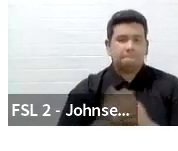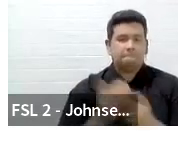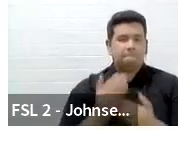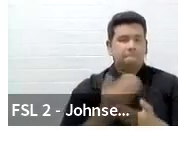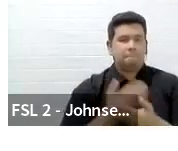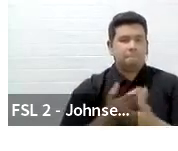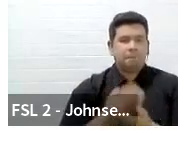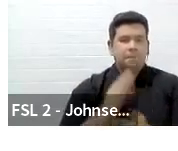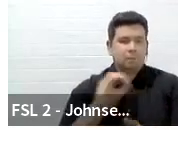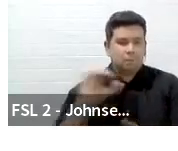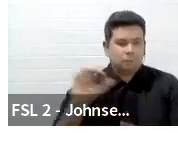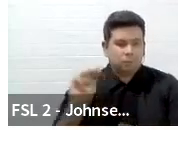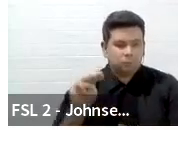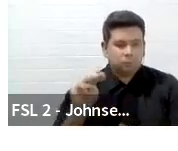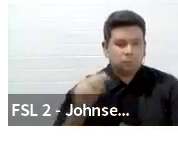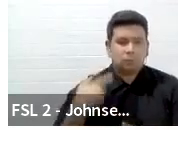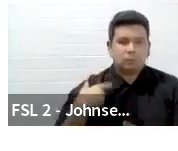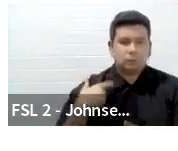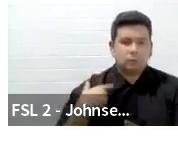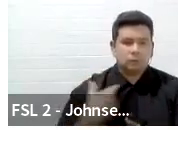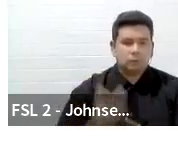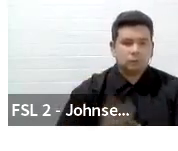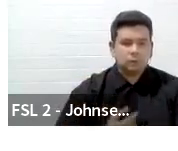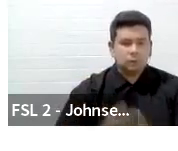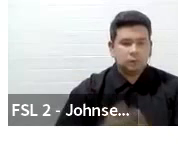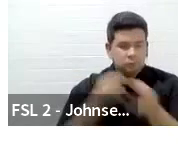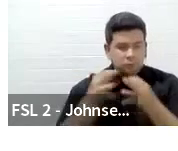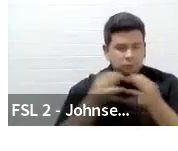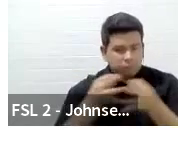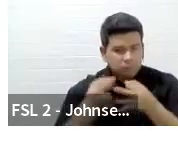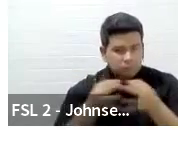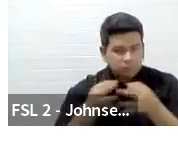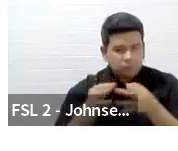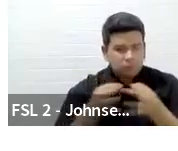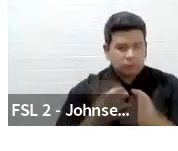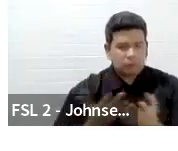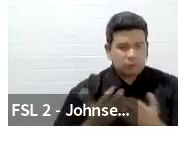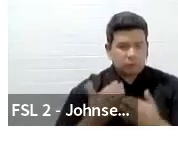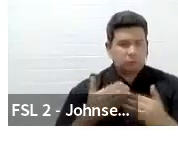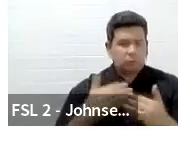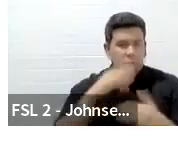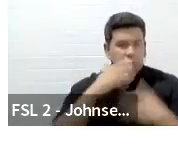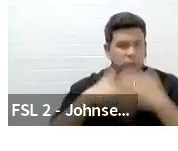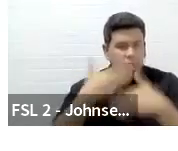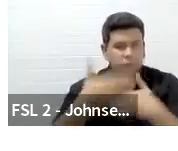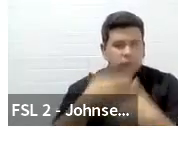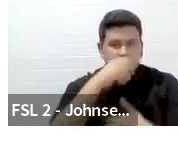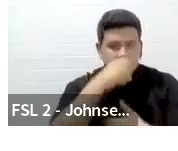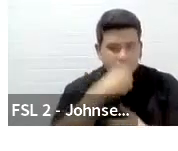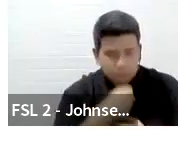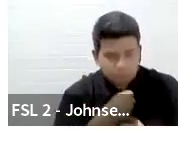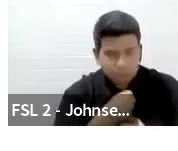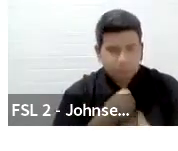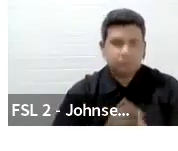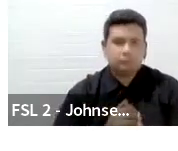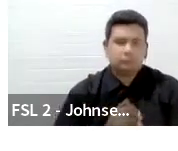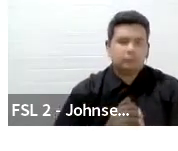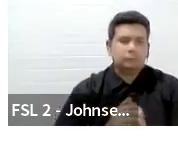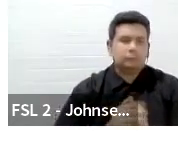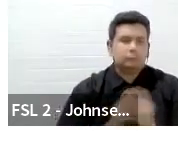into the aging years has explained the rapid aging or the graying of the population in many